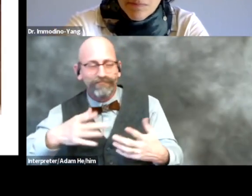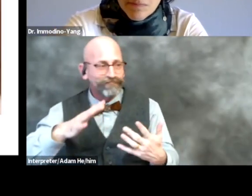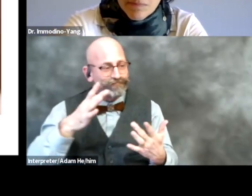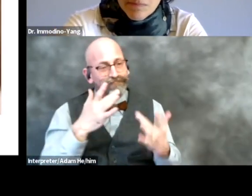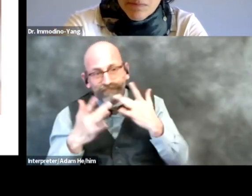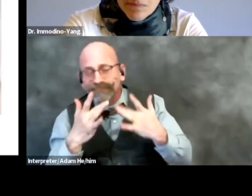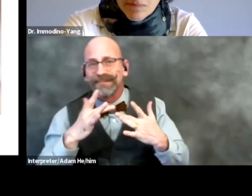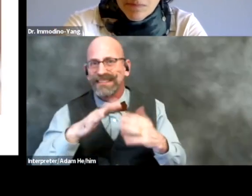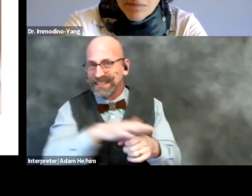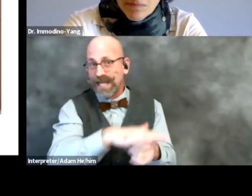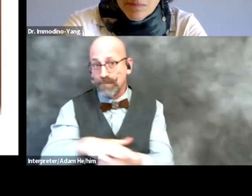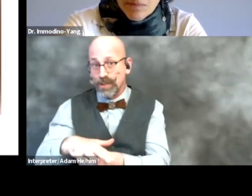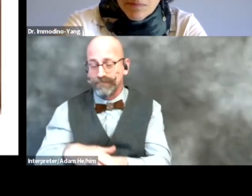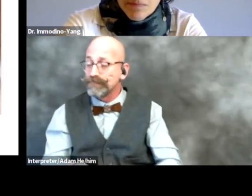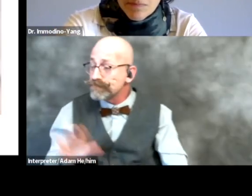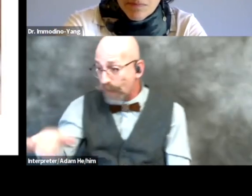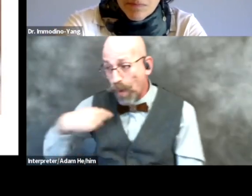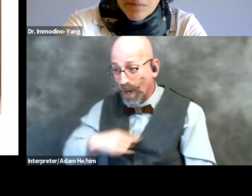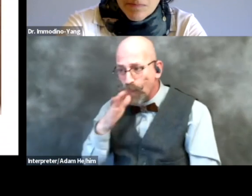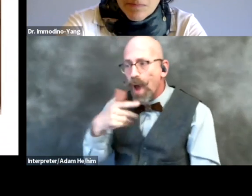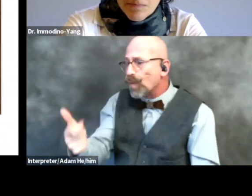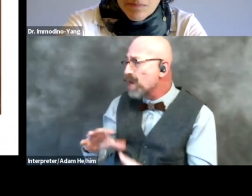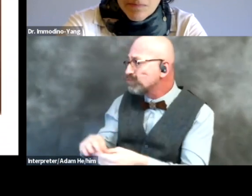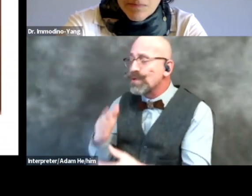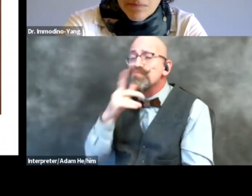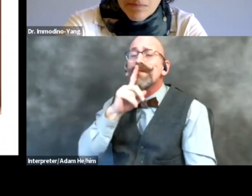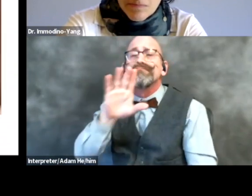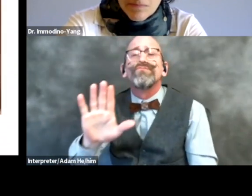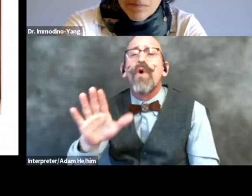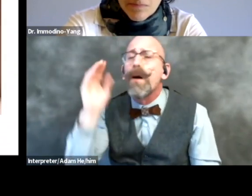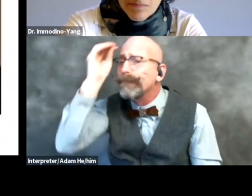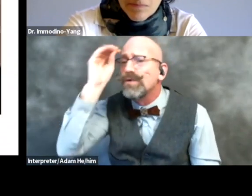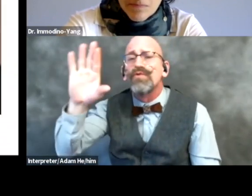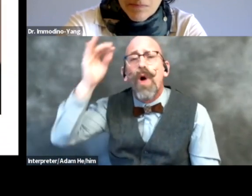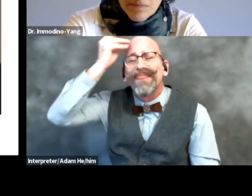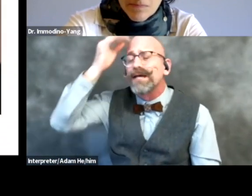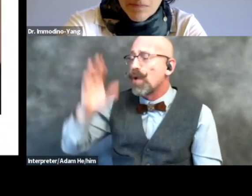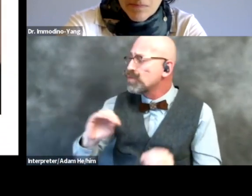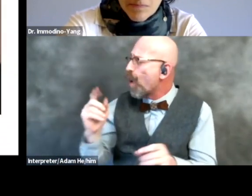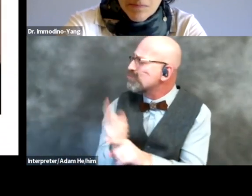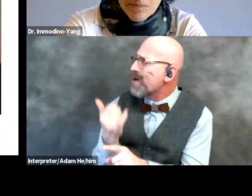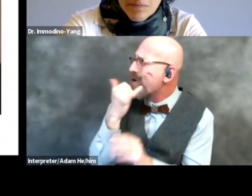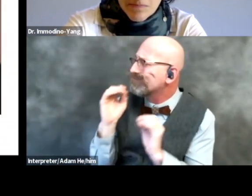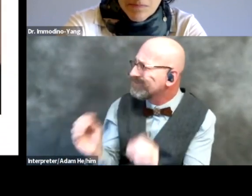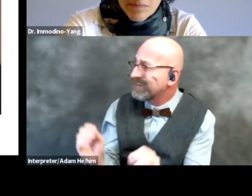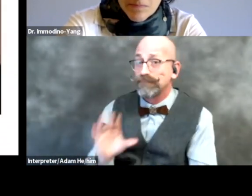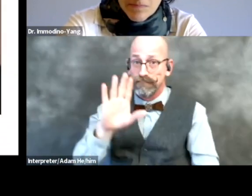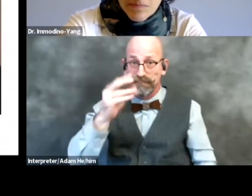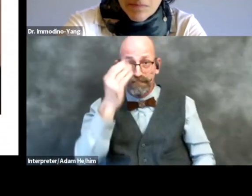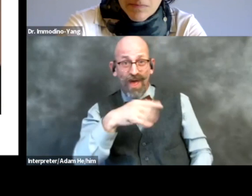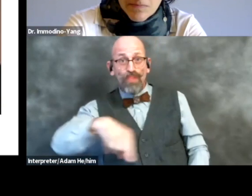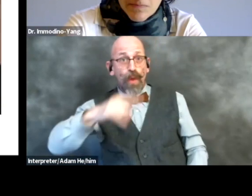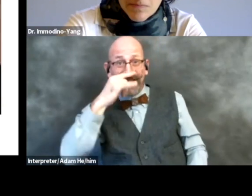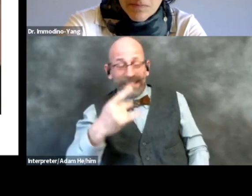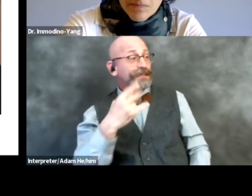want to know what you think, so there's no right or wrong answers. These are kids who see a lot of crime, they see a lot of dangerous things, they see a